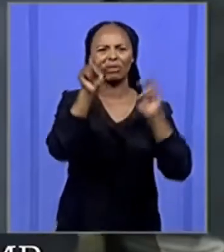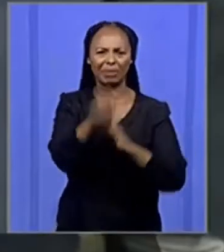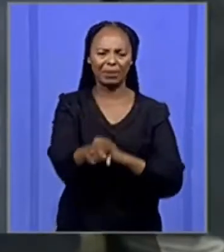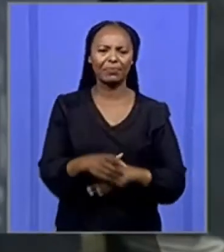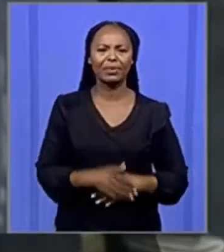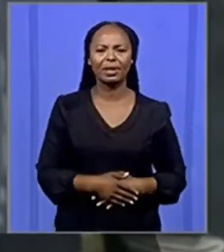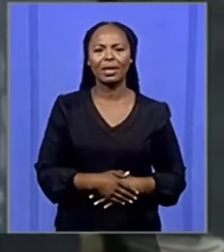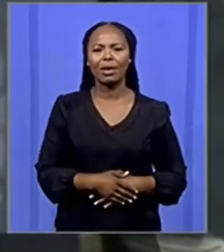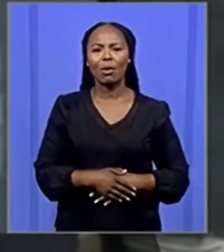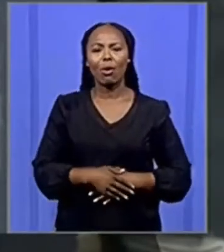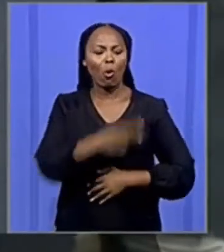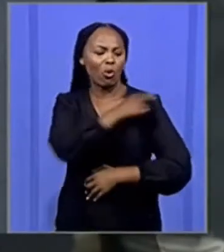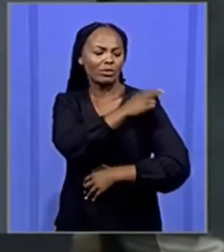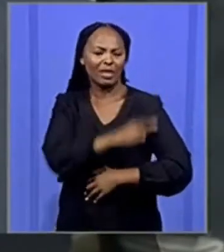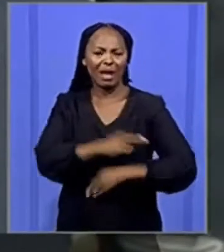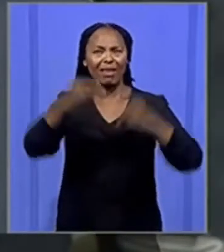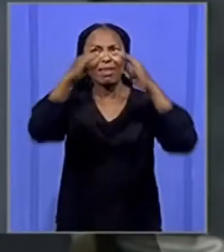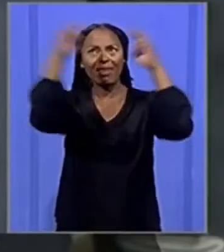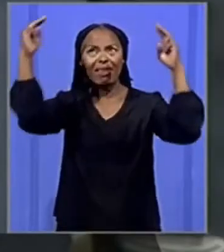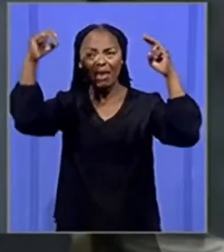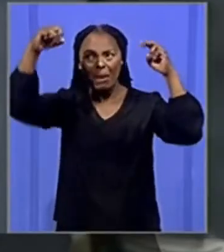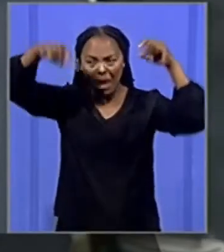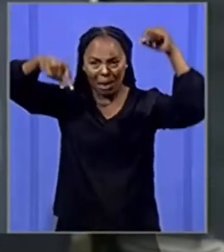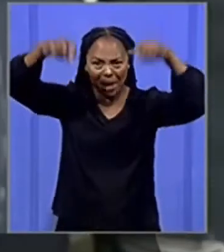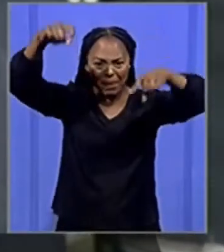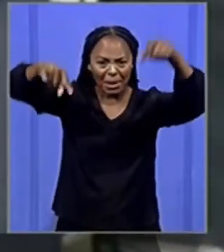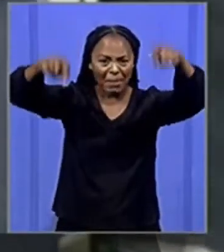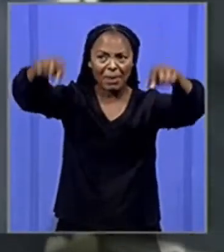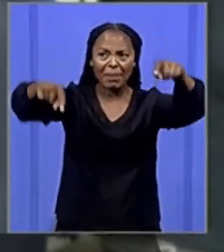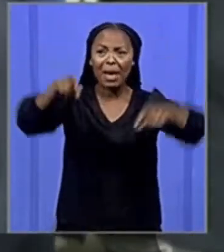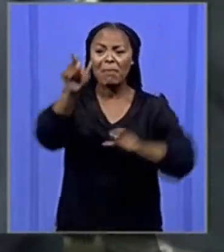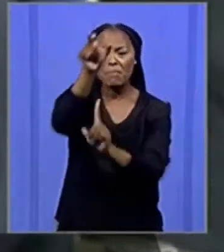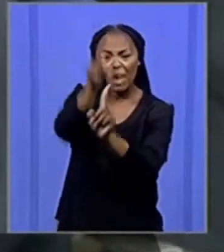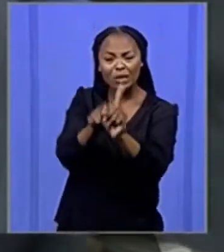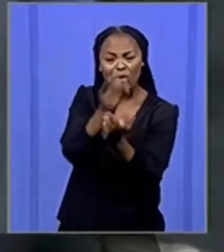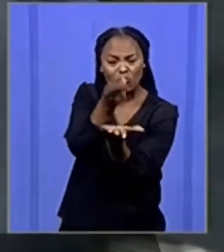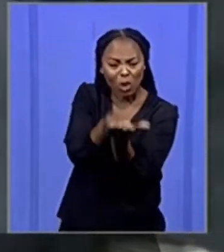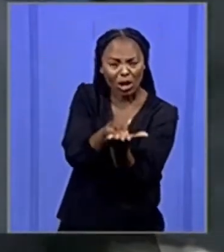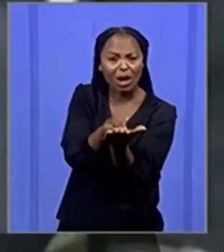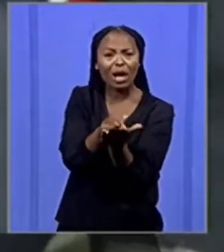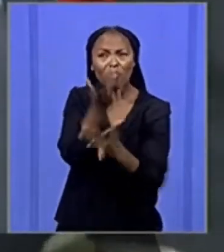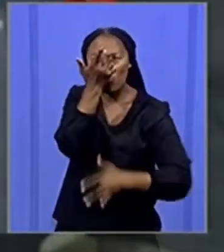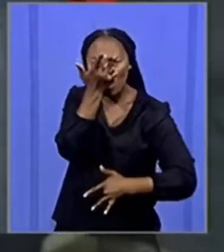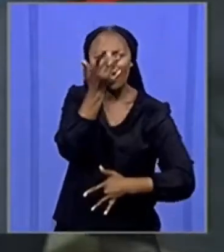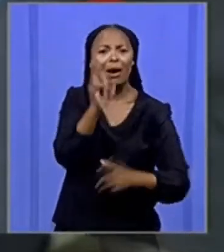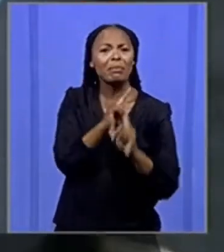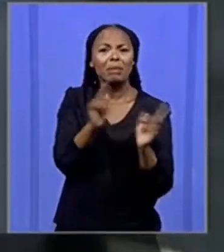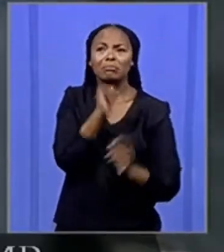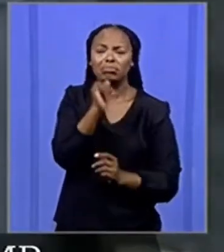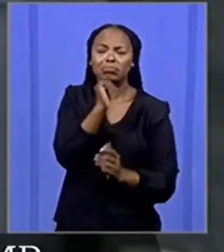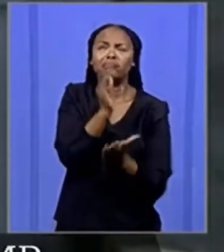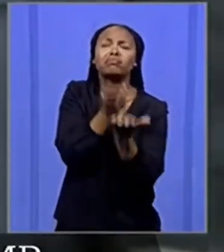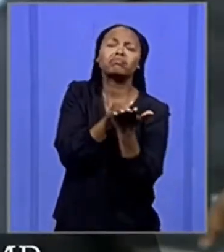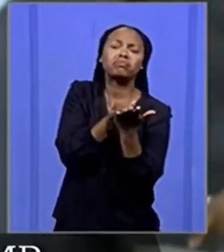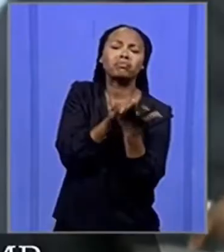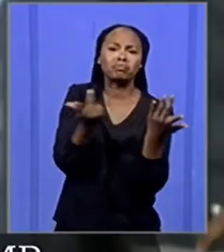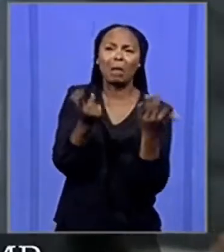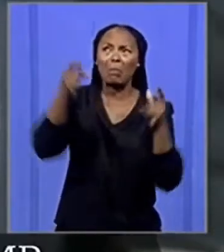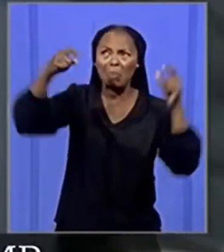leaking everywhere. Our patients are sleeping in the water. They are slippering. The reception, the